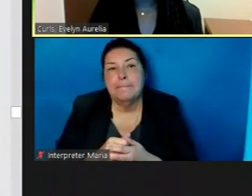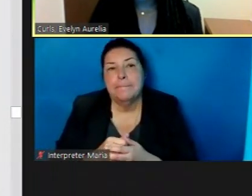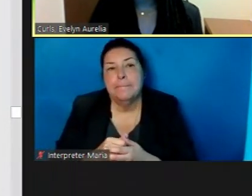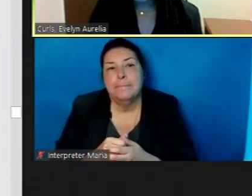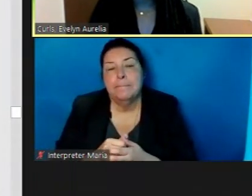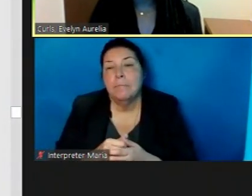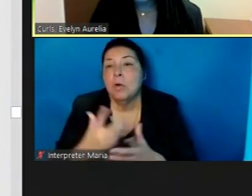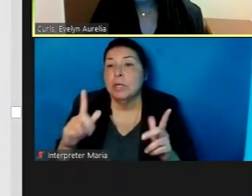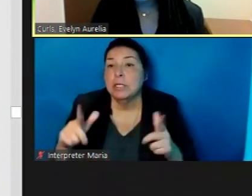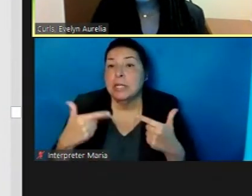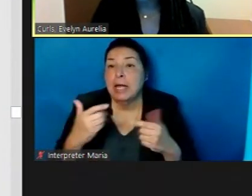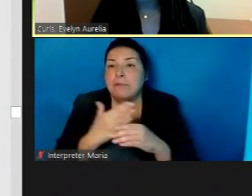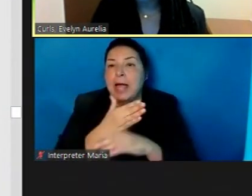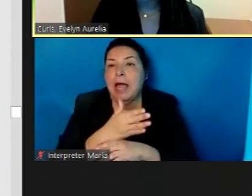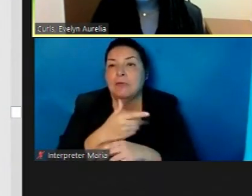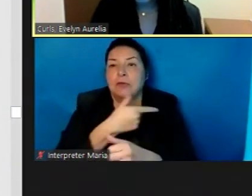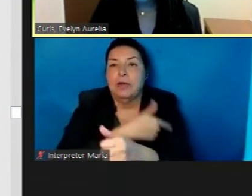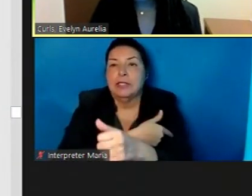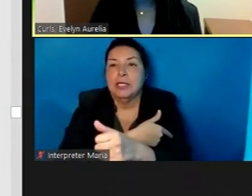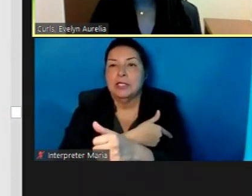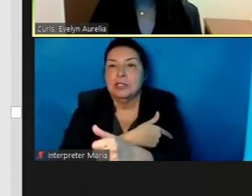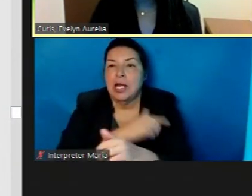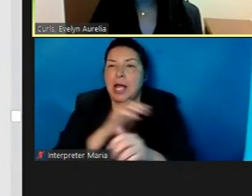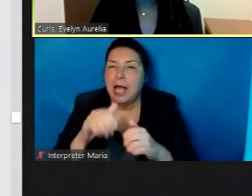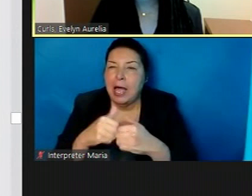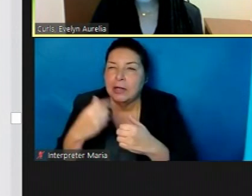What does life after vaccination look like?